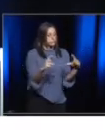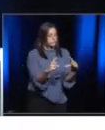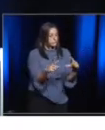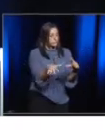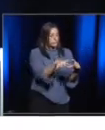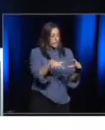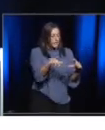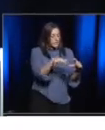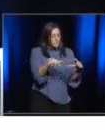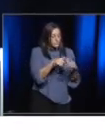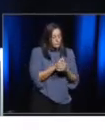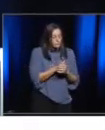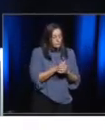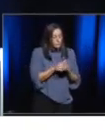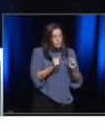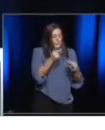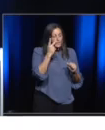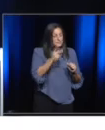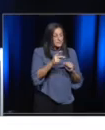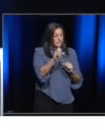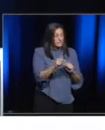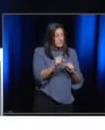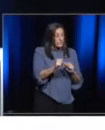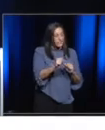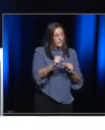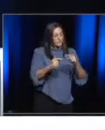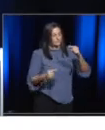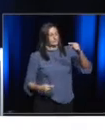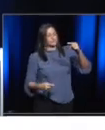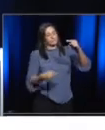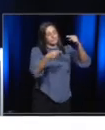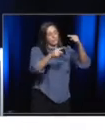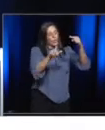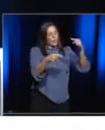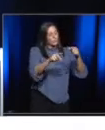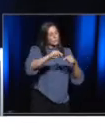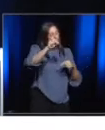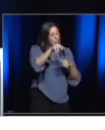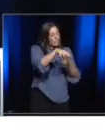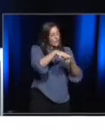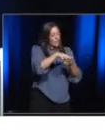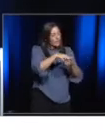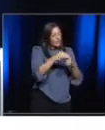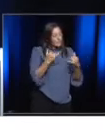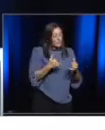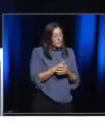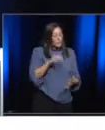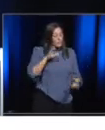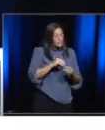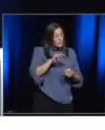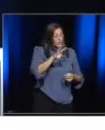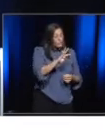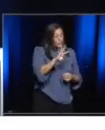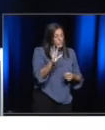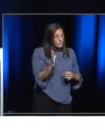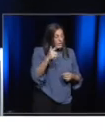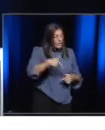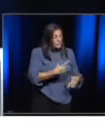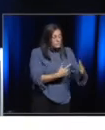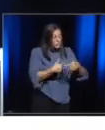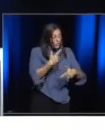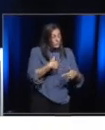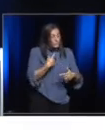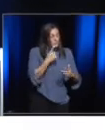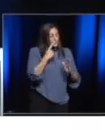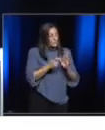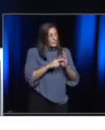shifting the southern extent to north of Taranaki. Of 45 dolphins in the stranding record throughout this